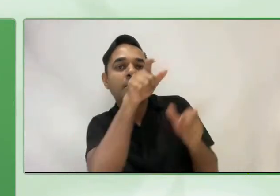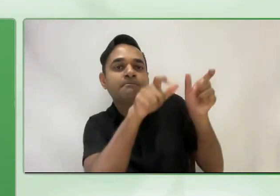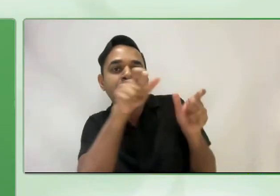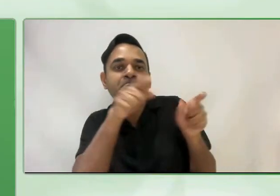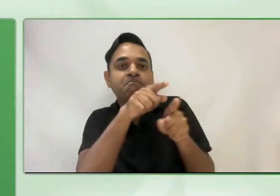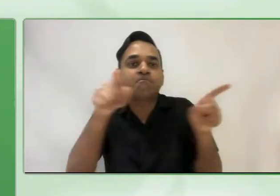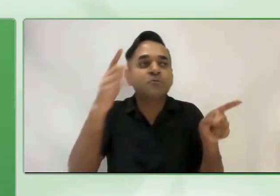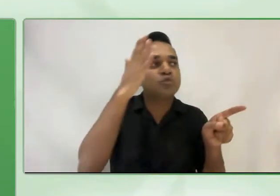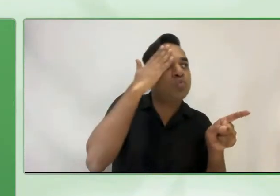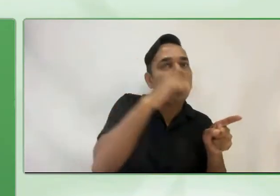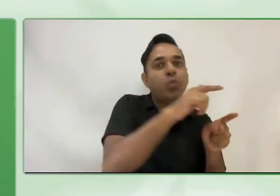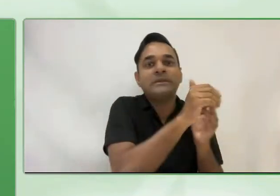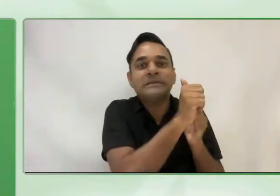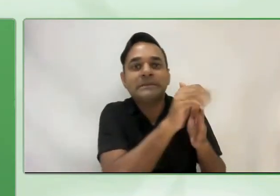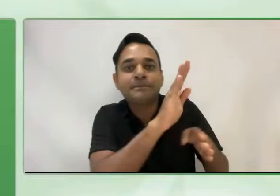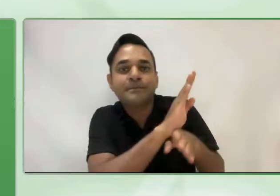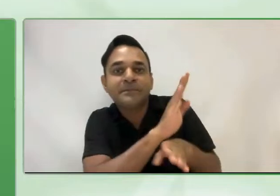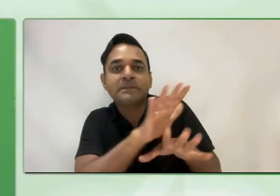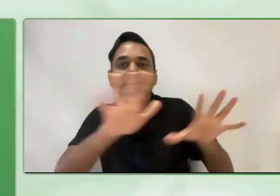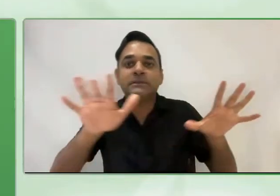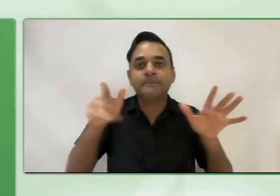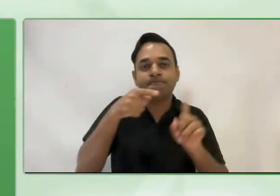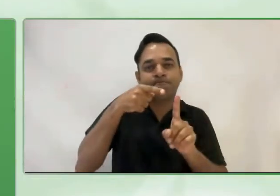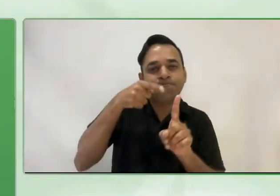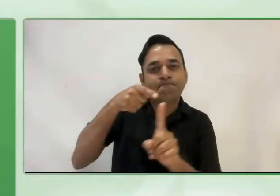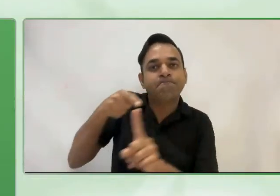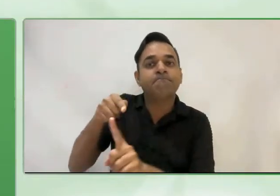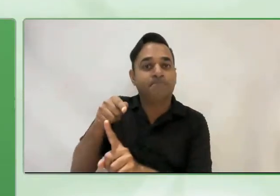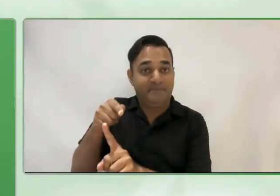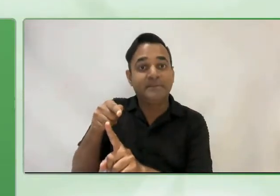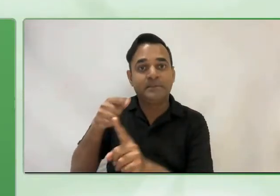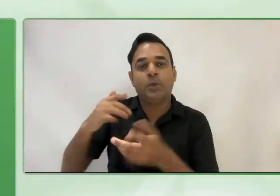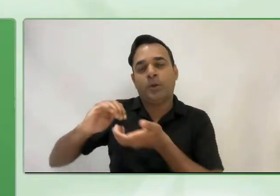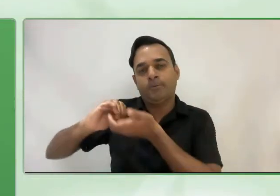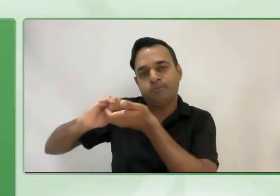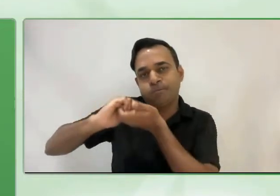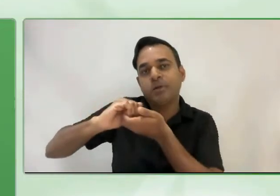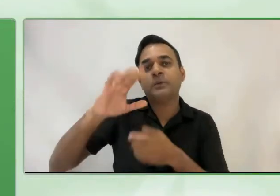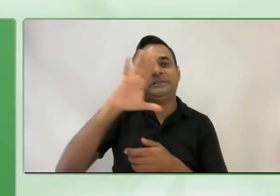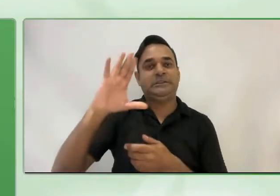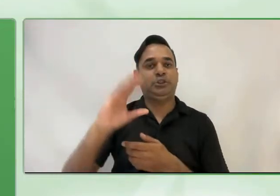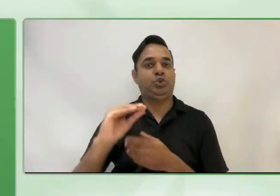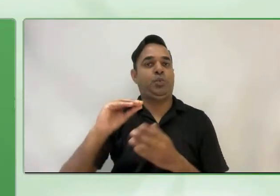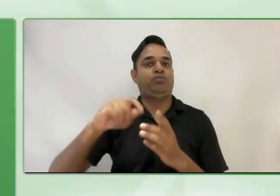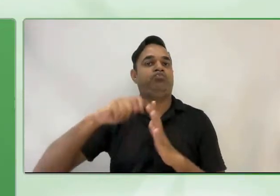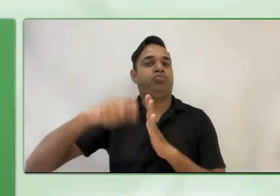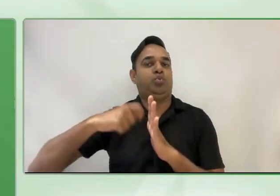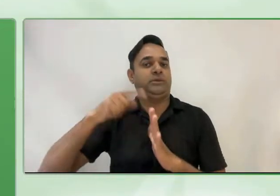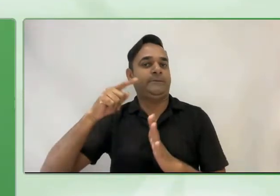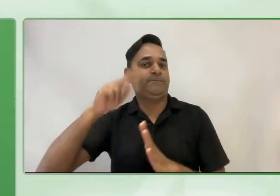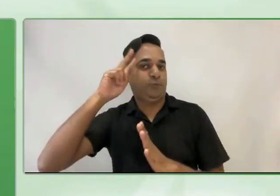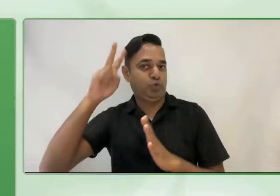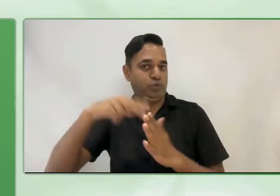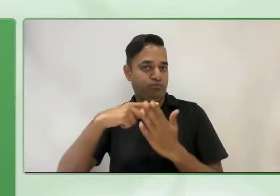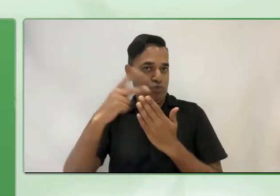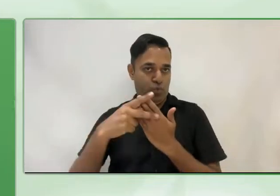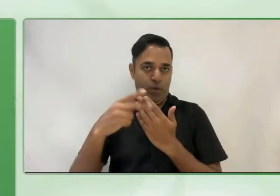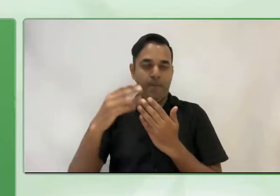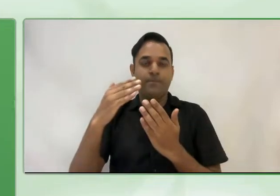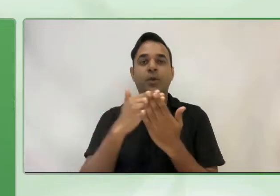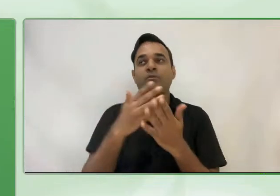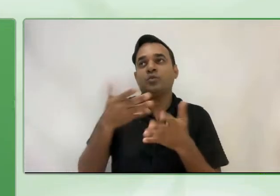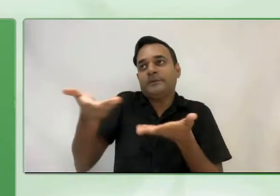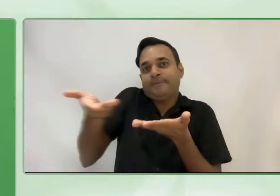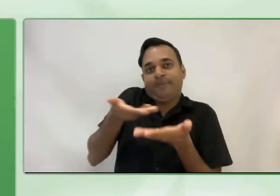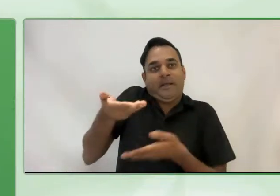at the conference, but also to get their first steps and a first glimpse into what has Vienna to offer